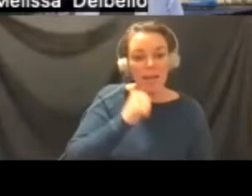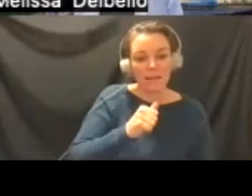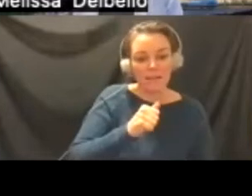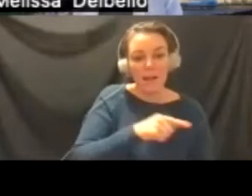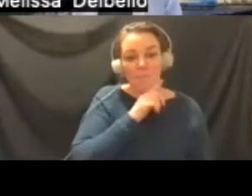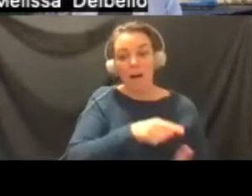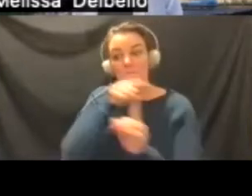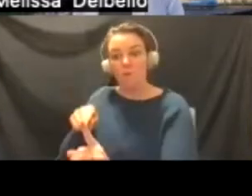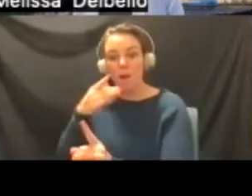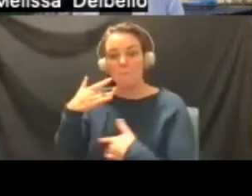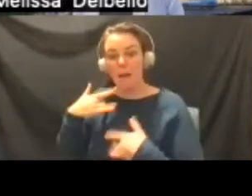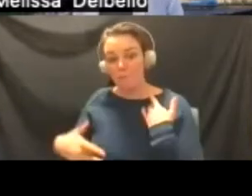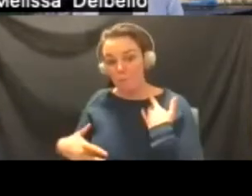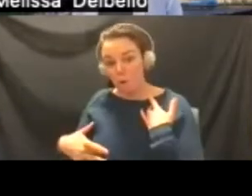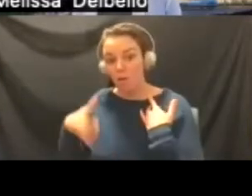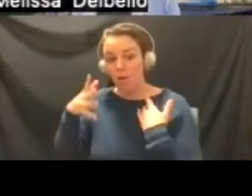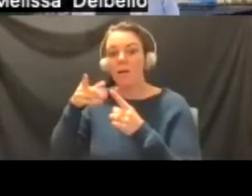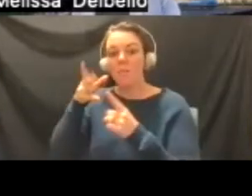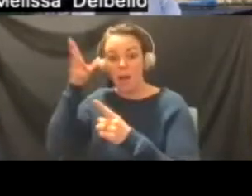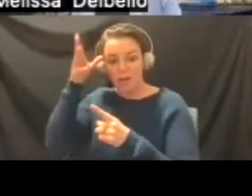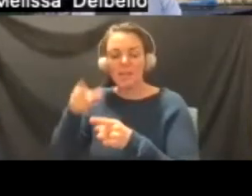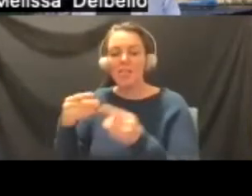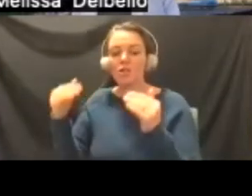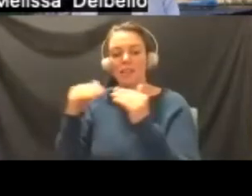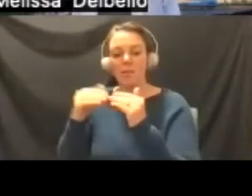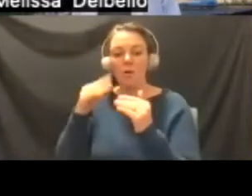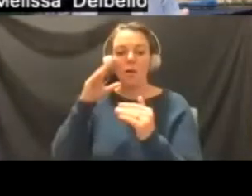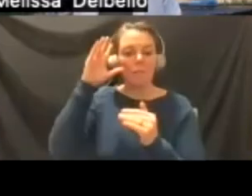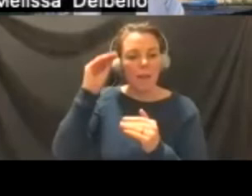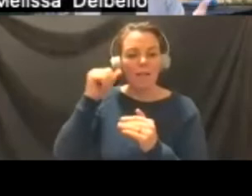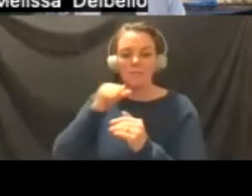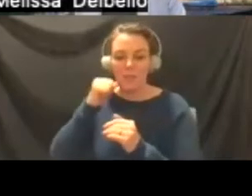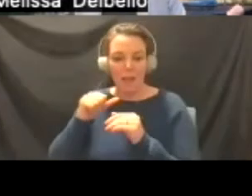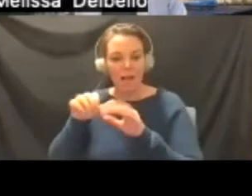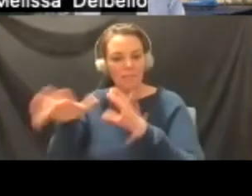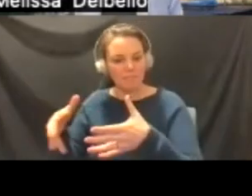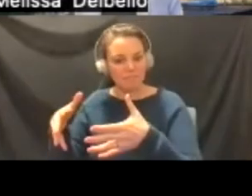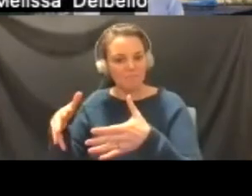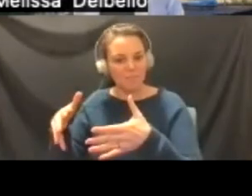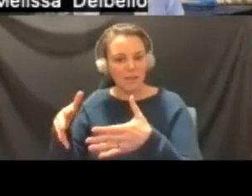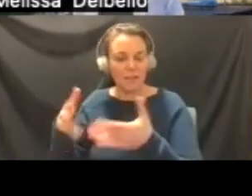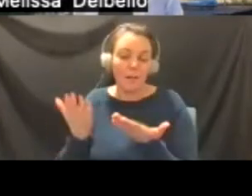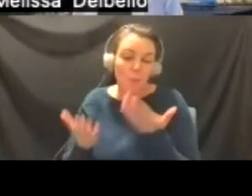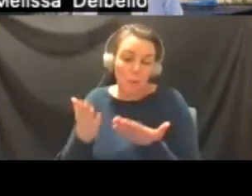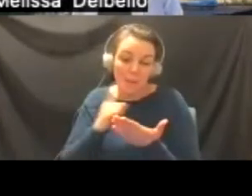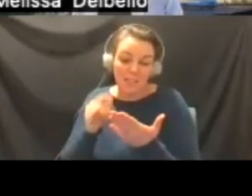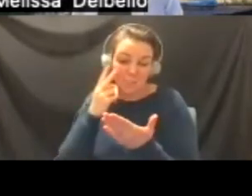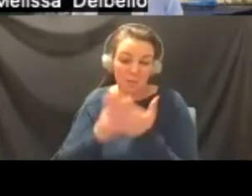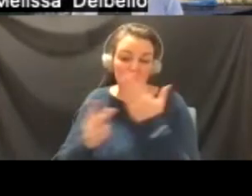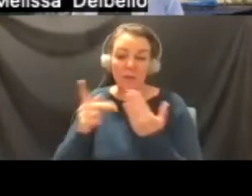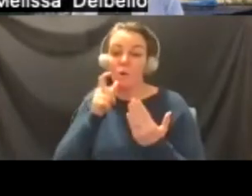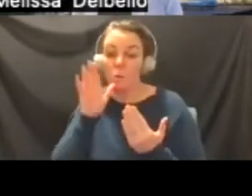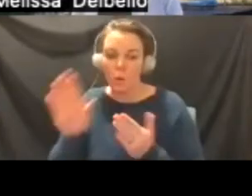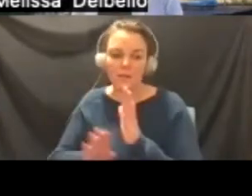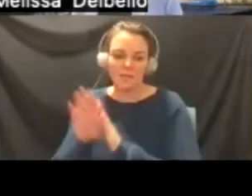gender distribution in the offspring of parents, because probably it's predictive of who's going to go on to